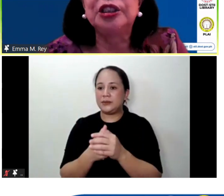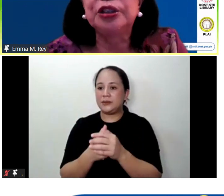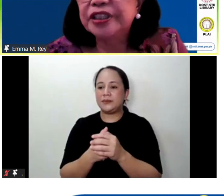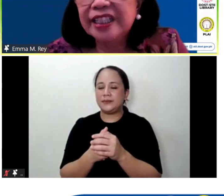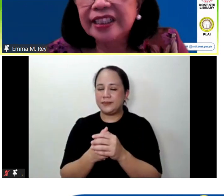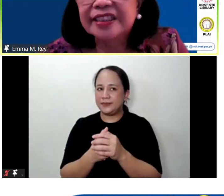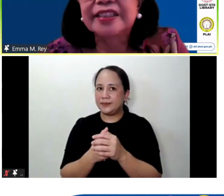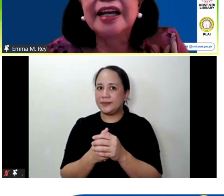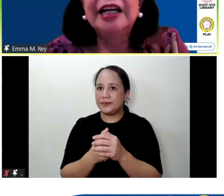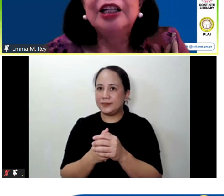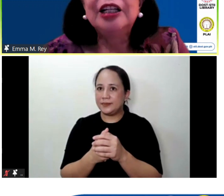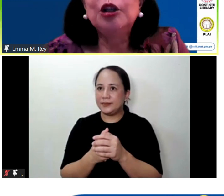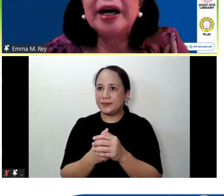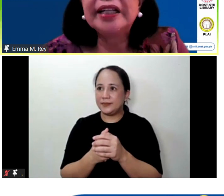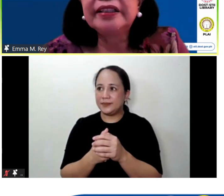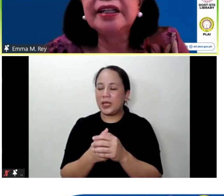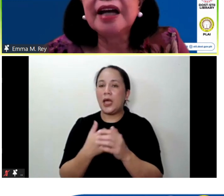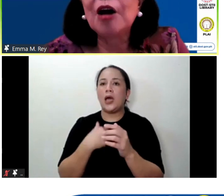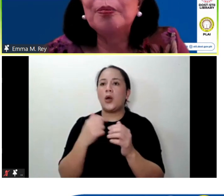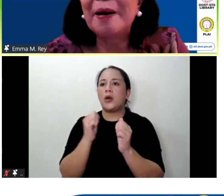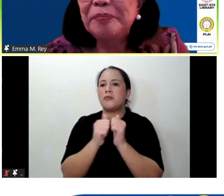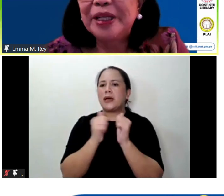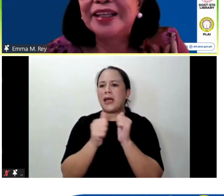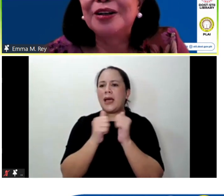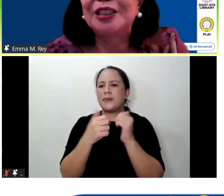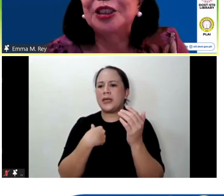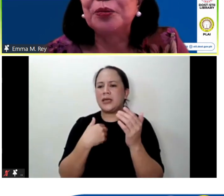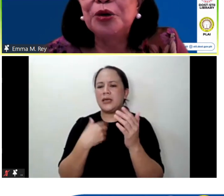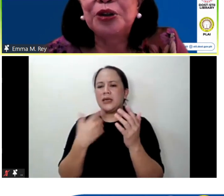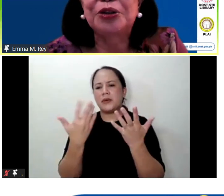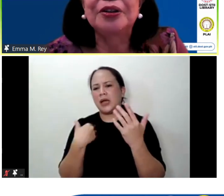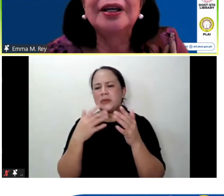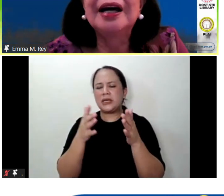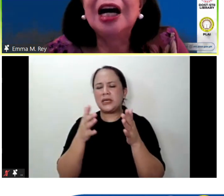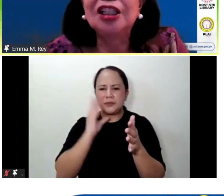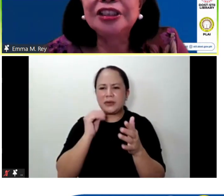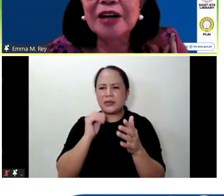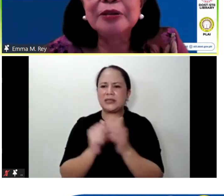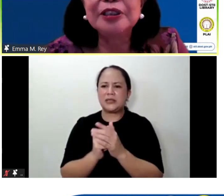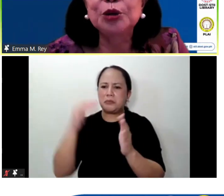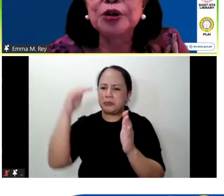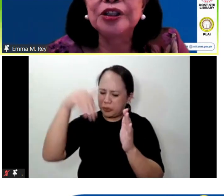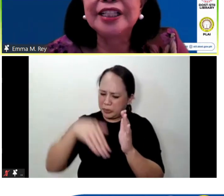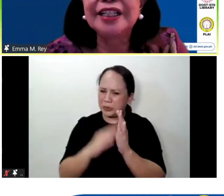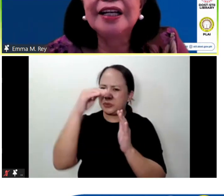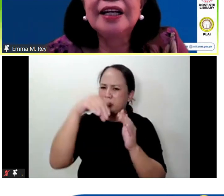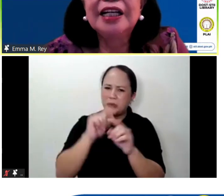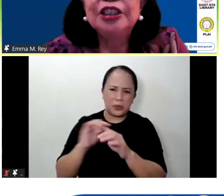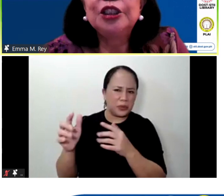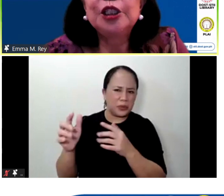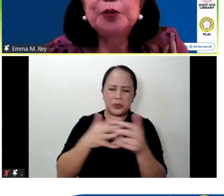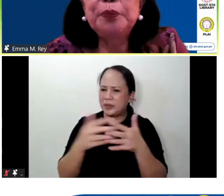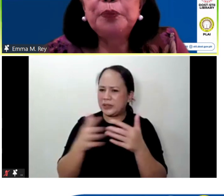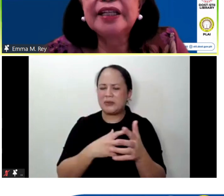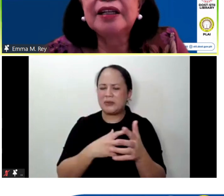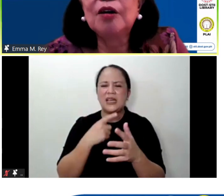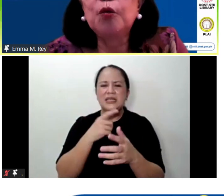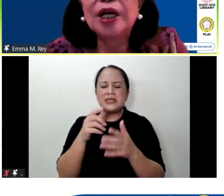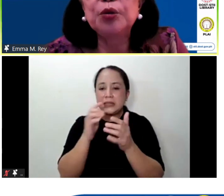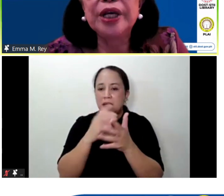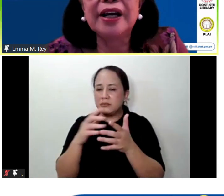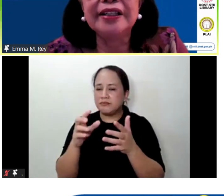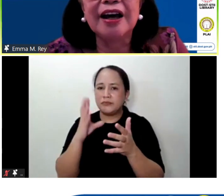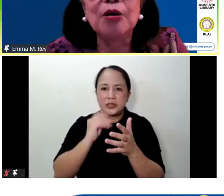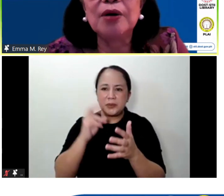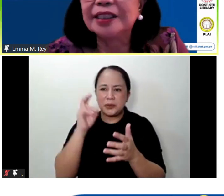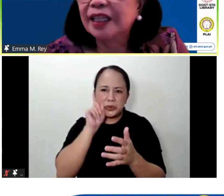our journeys, no matter how bumpy or smooth our travels were, should speak of what